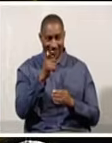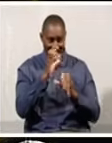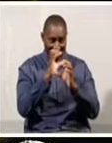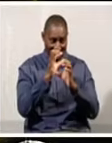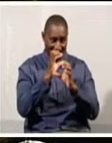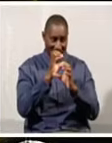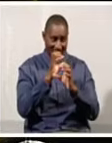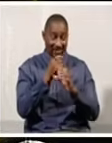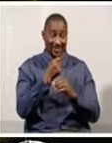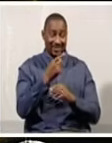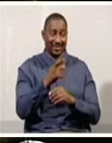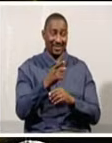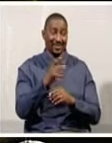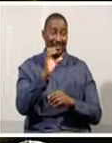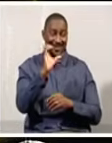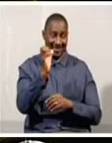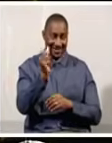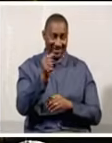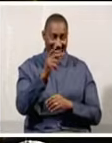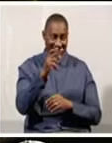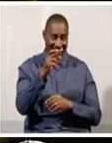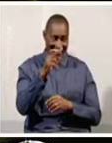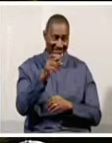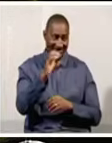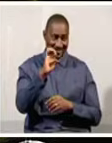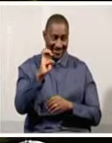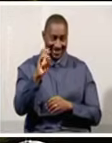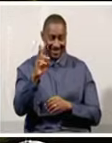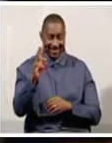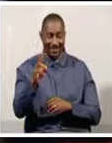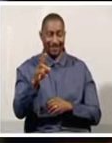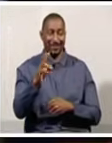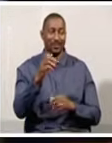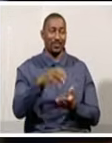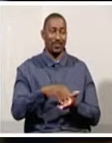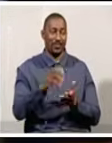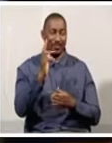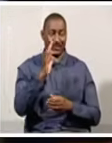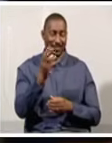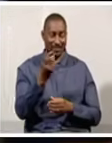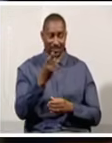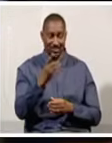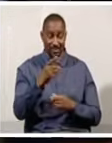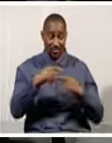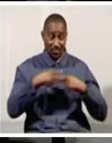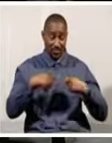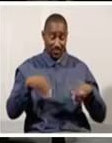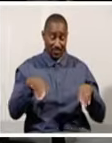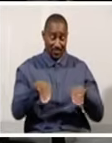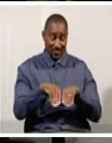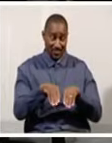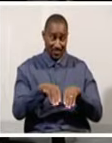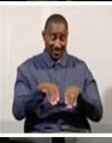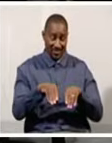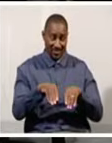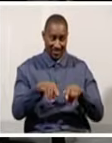people say that it's a career for poverty, but you can be an idealist that wants to make things change. Mm-hmm. Just reflect a little bit on, you know, when you heard the news